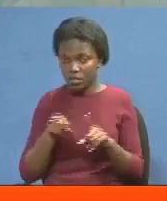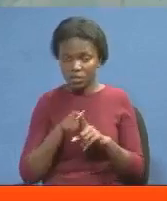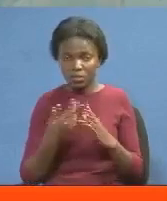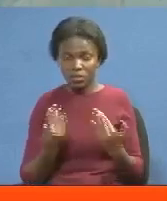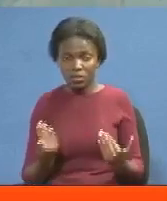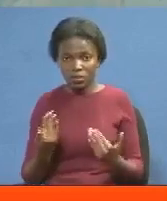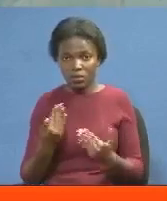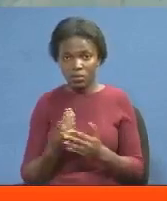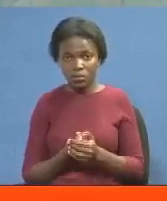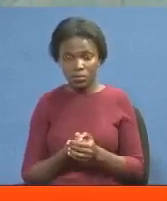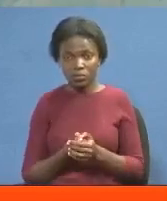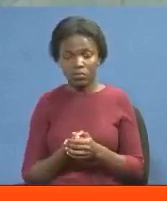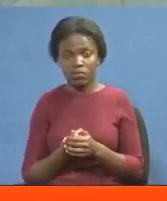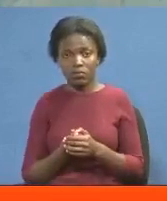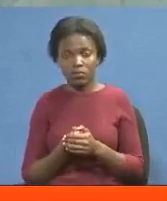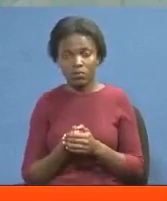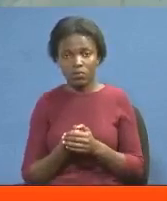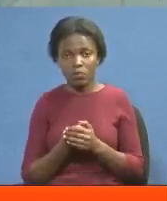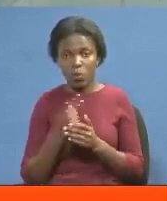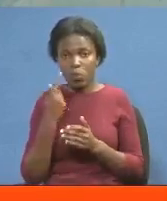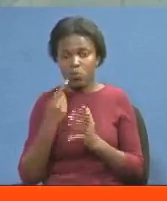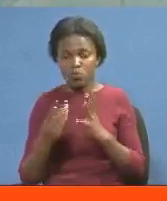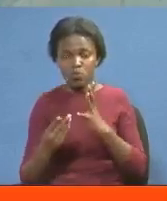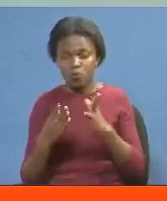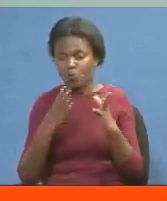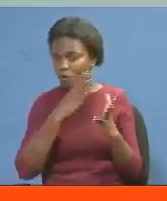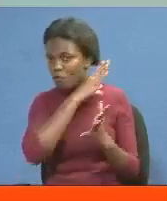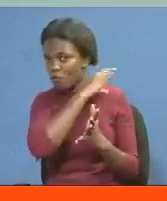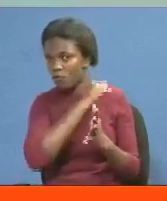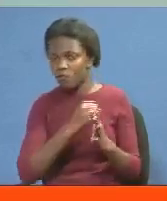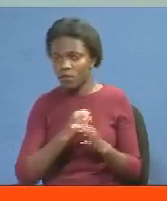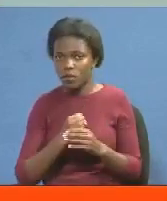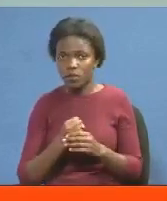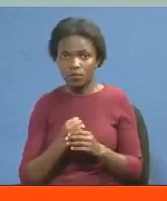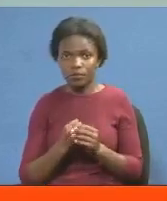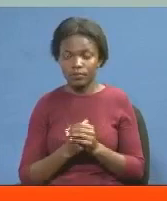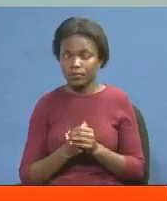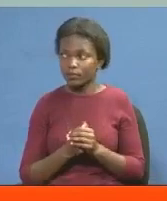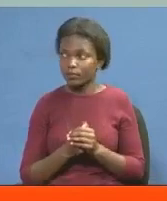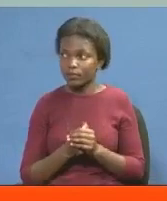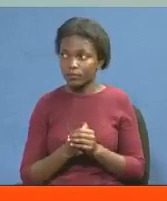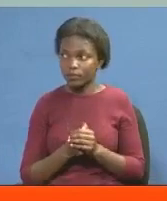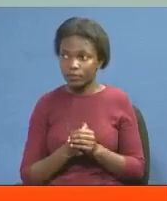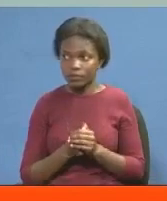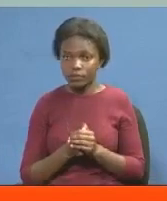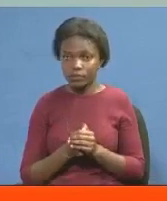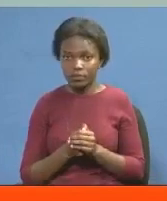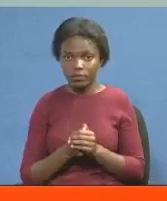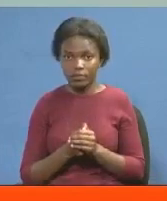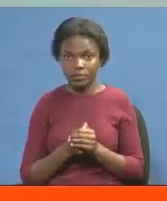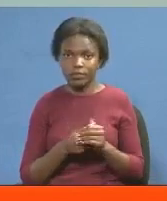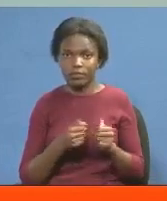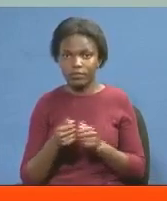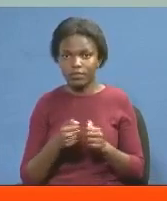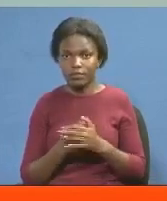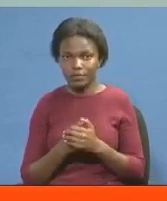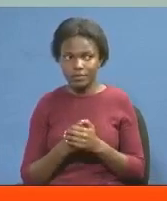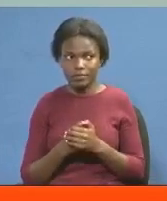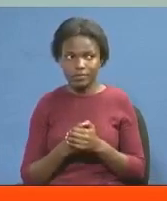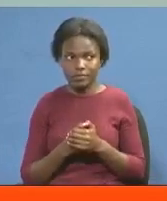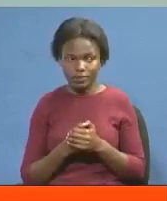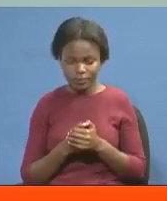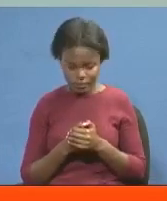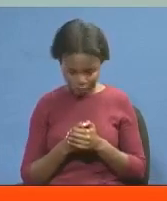they were scared by war and conflict. That needs a moment of silence. But let's move on to the next question for the sake of time.